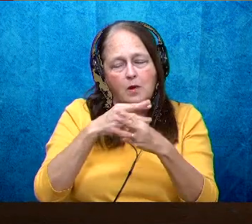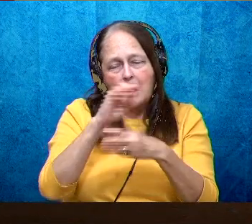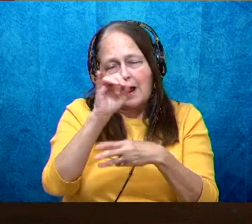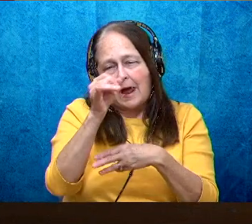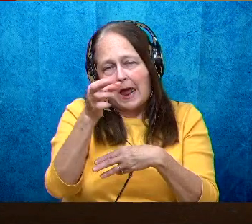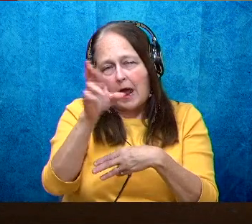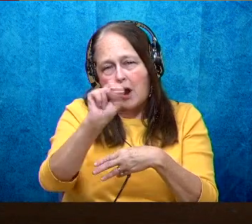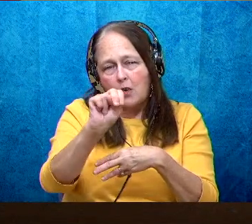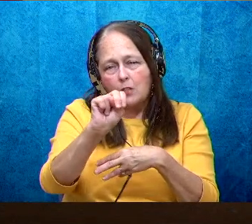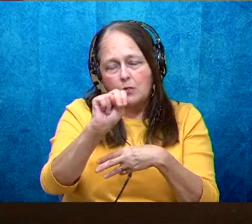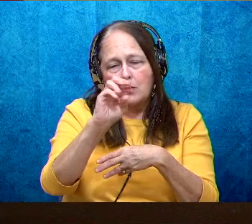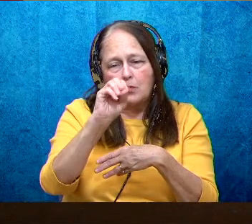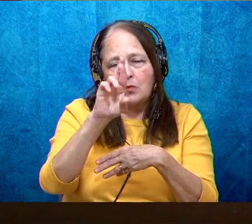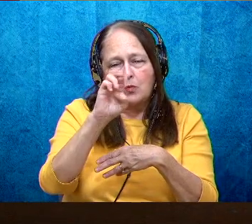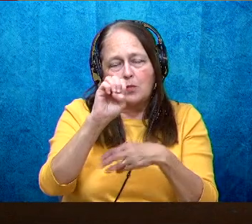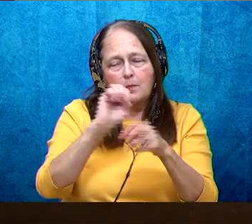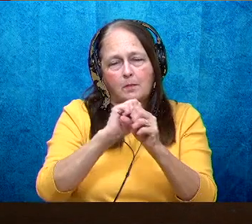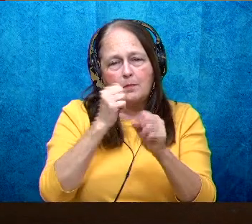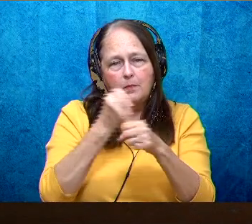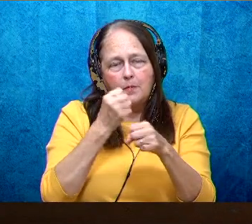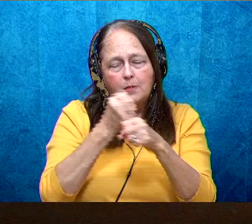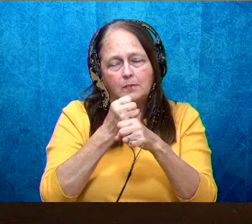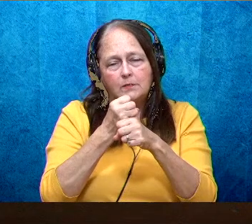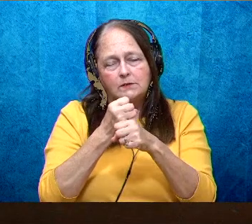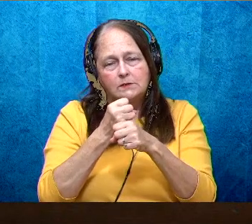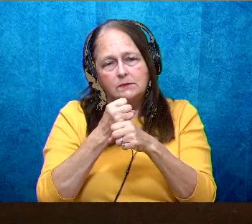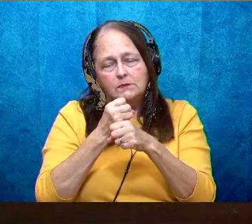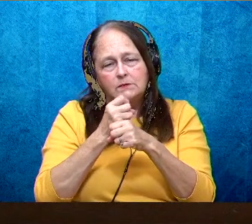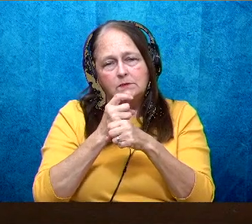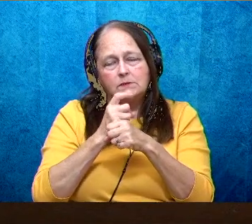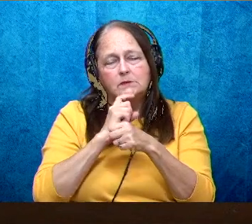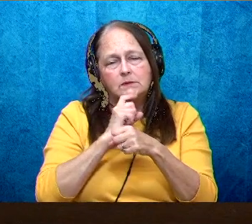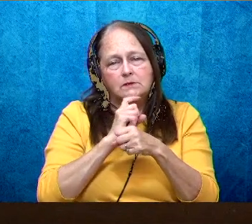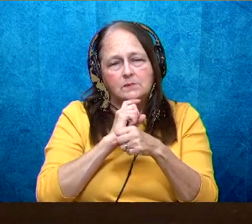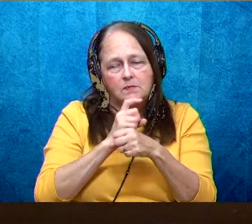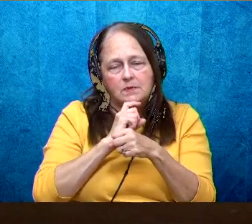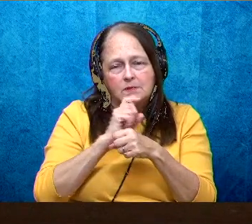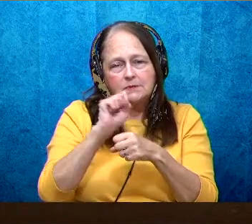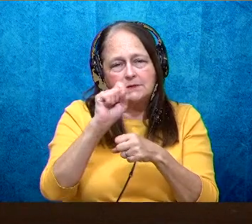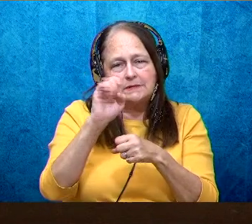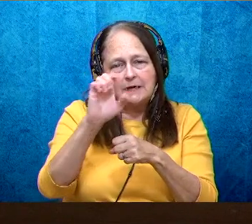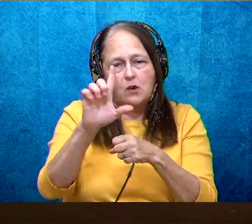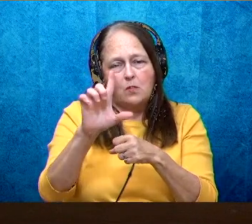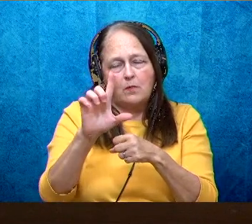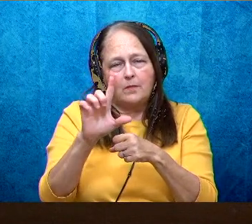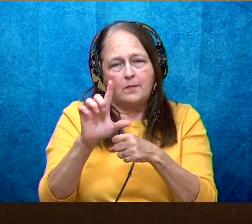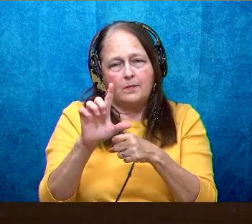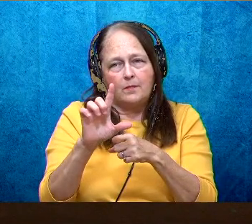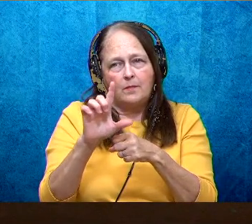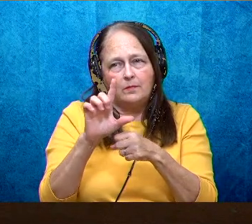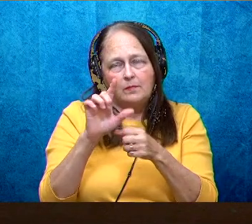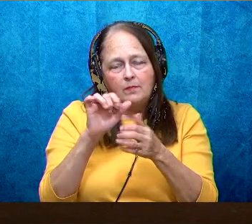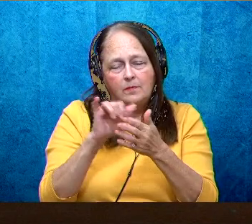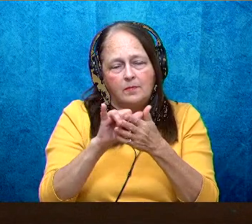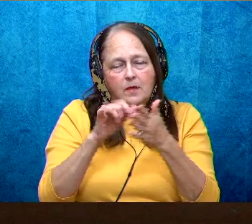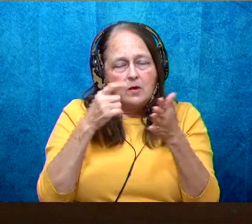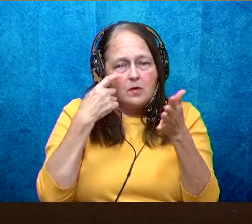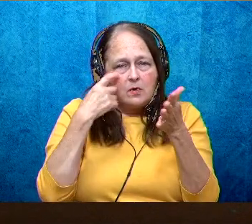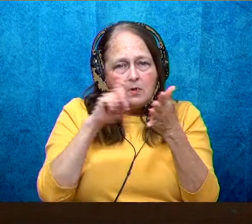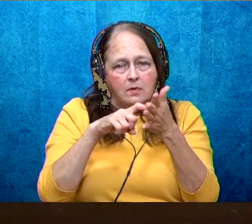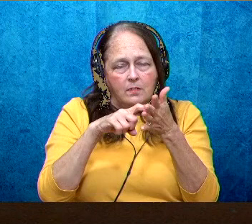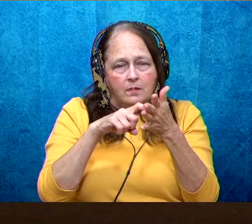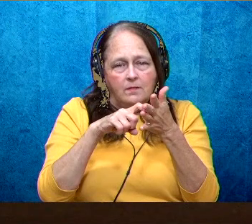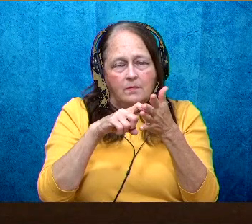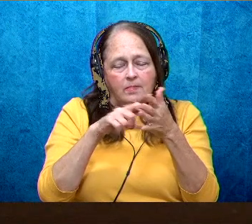ore, which is used for making iron and steel, can be found here. Notice, however,